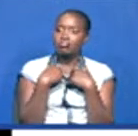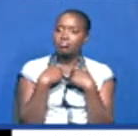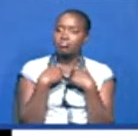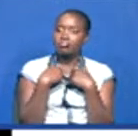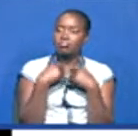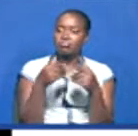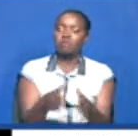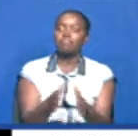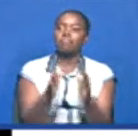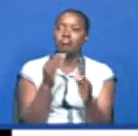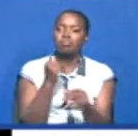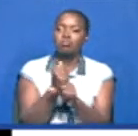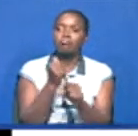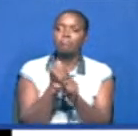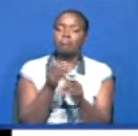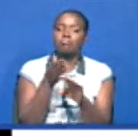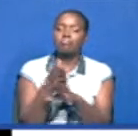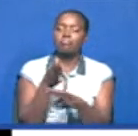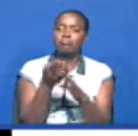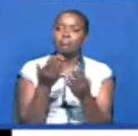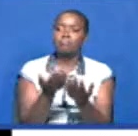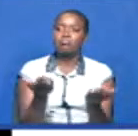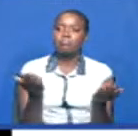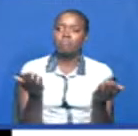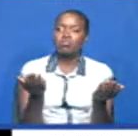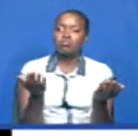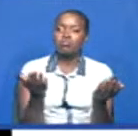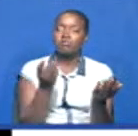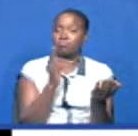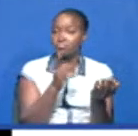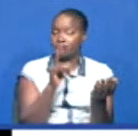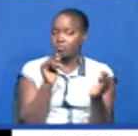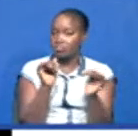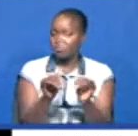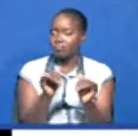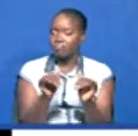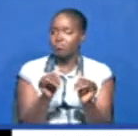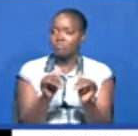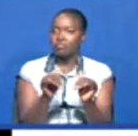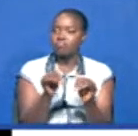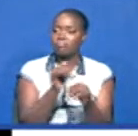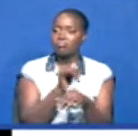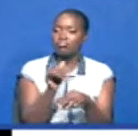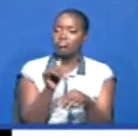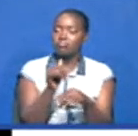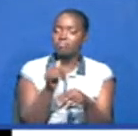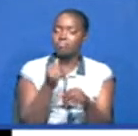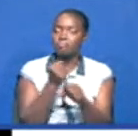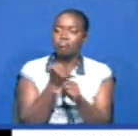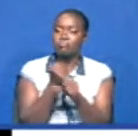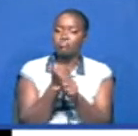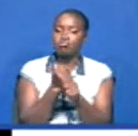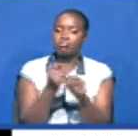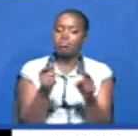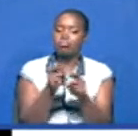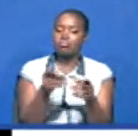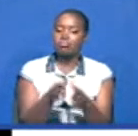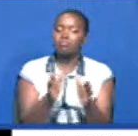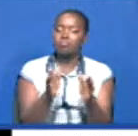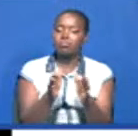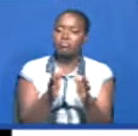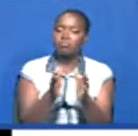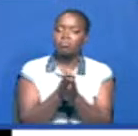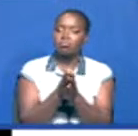ways of dealing with counterfeiting. The warning remains to those who do the shortcuts, to those who are